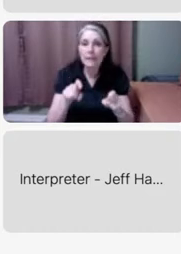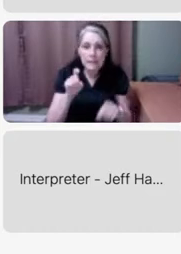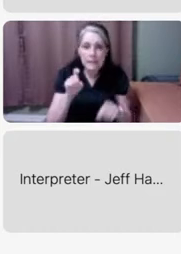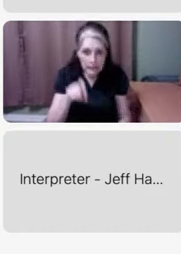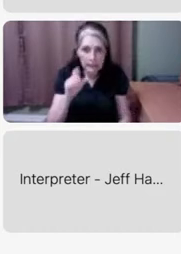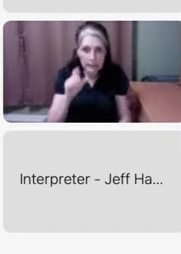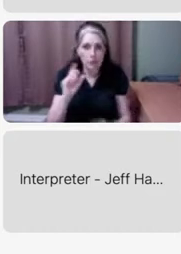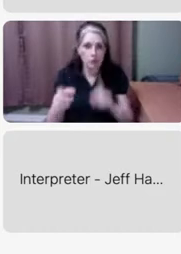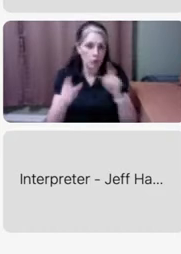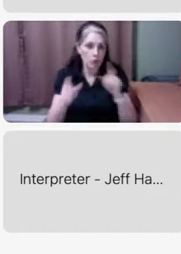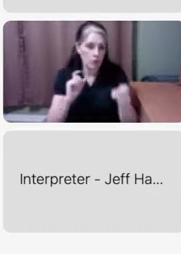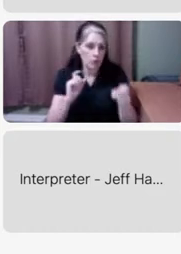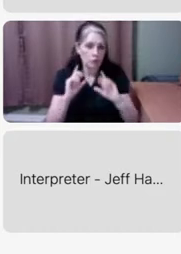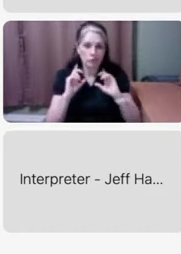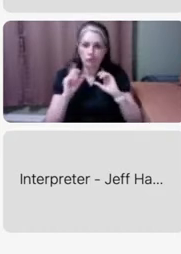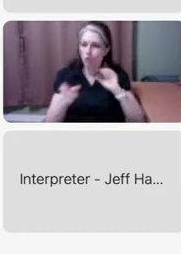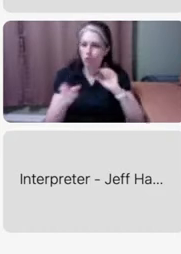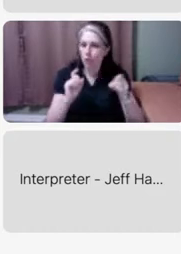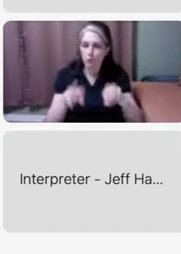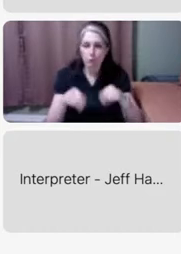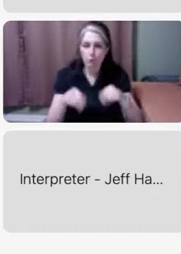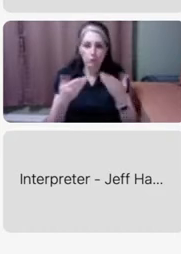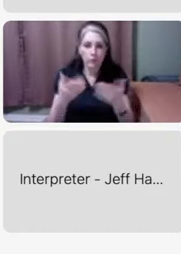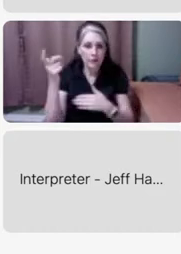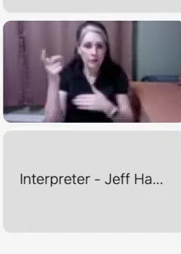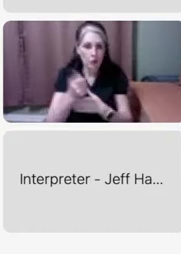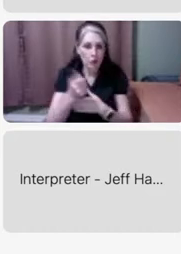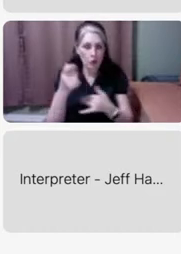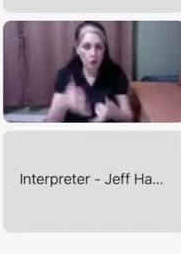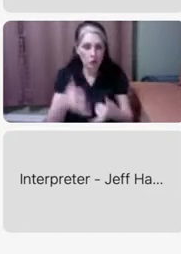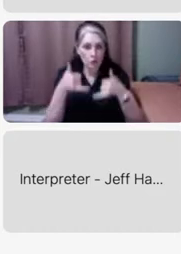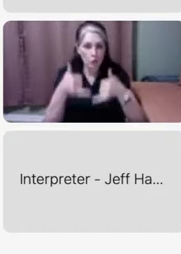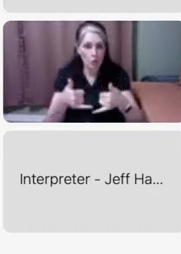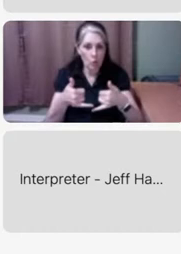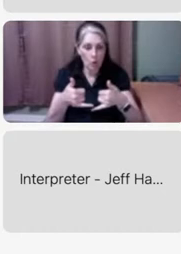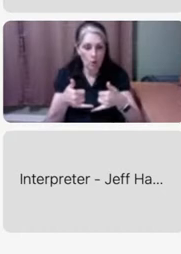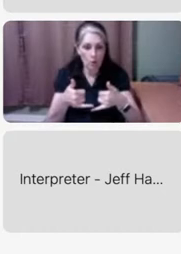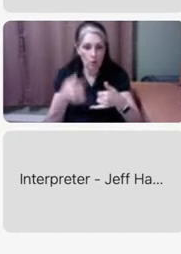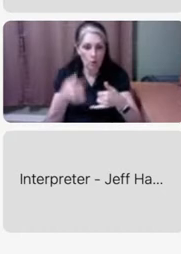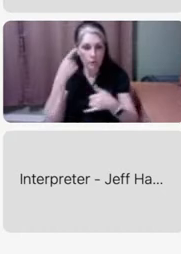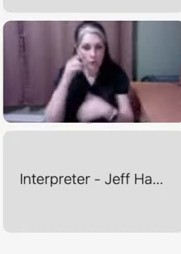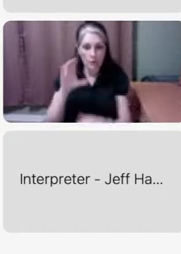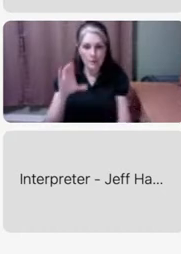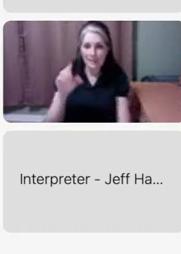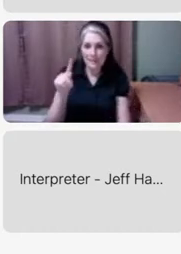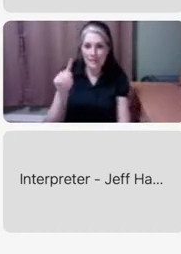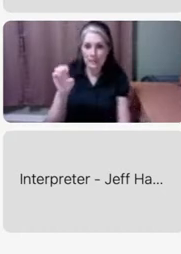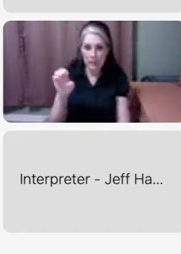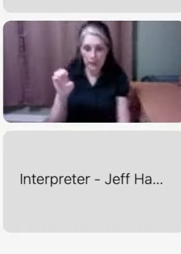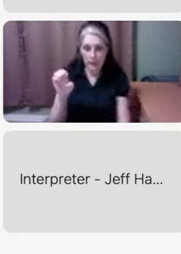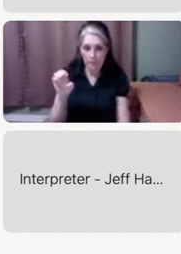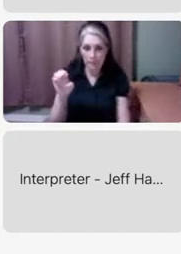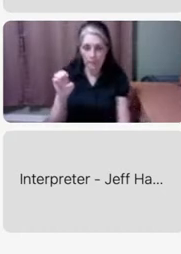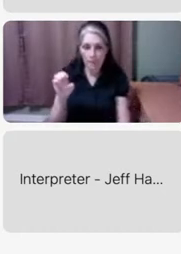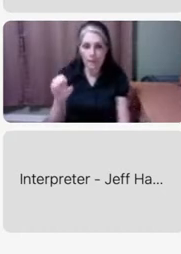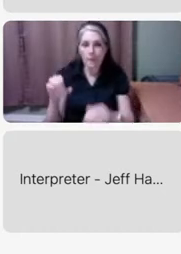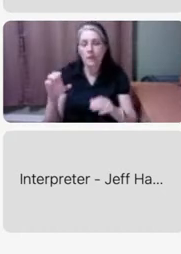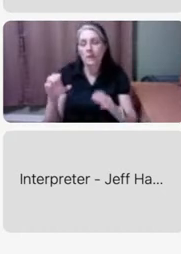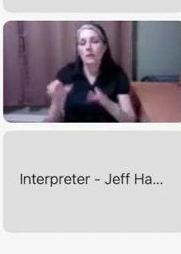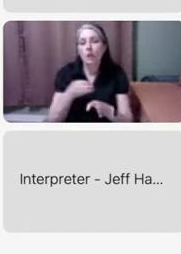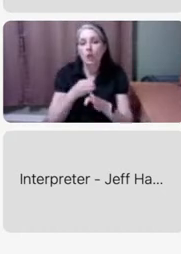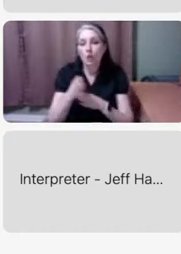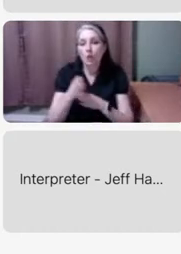donation provides scholarship awards for deserving cte students career technical education a lot of our